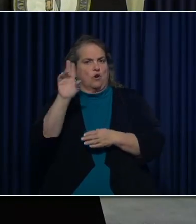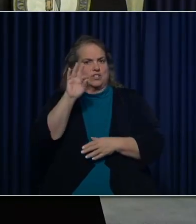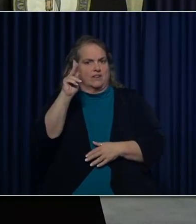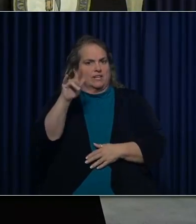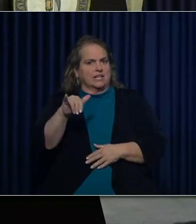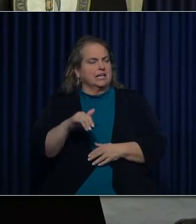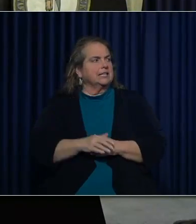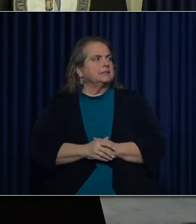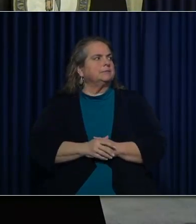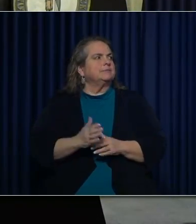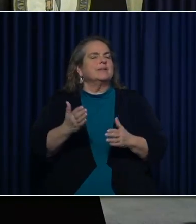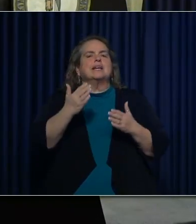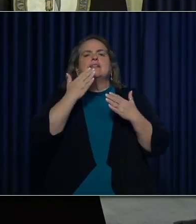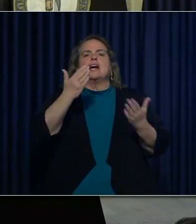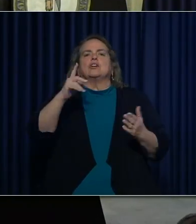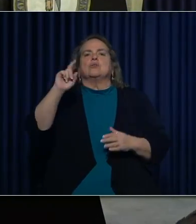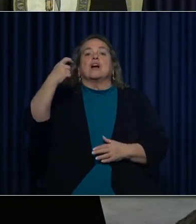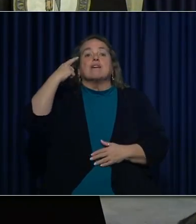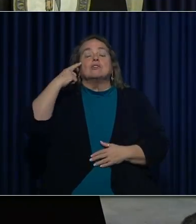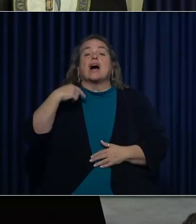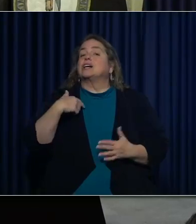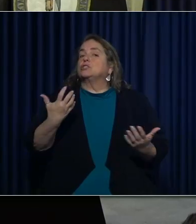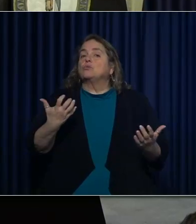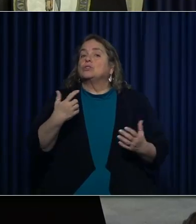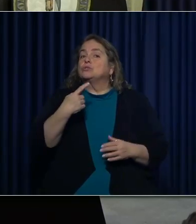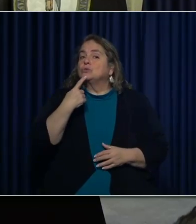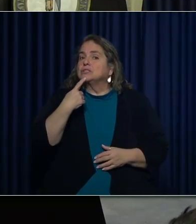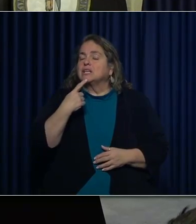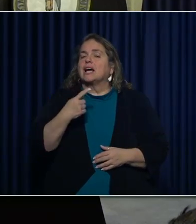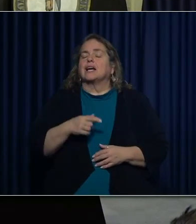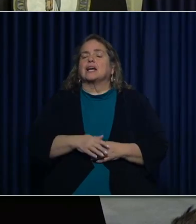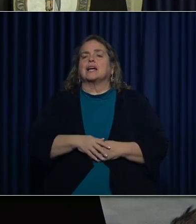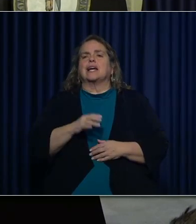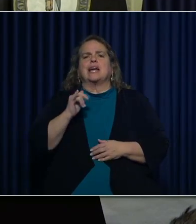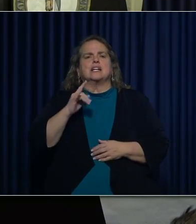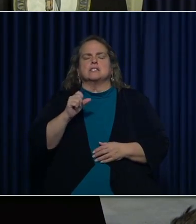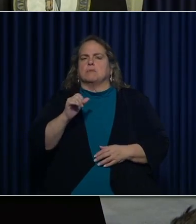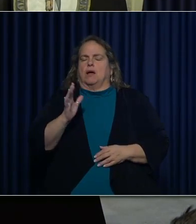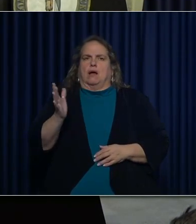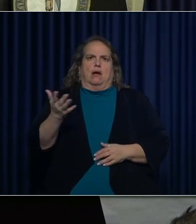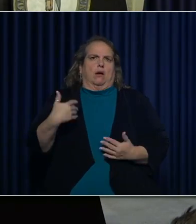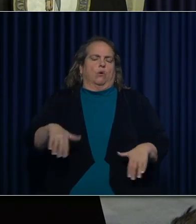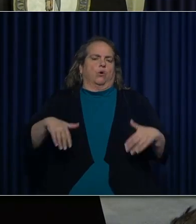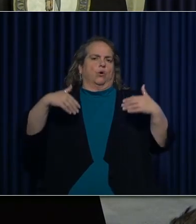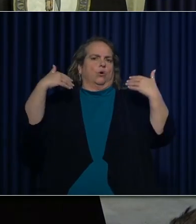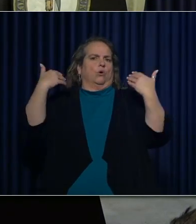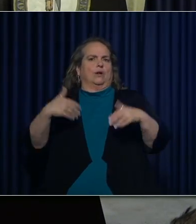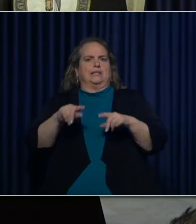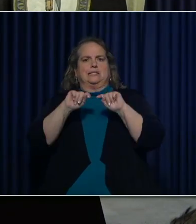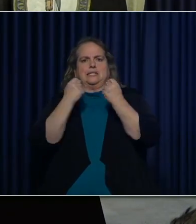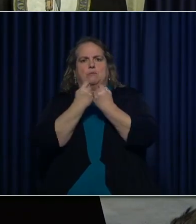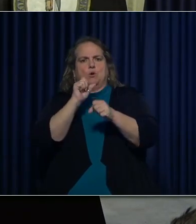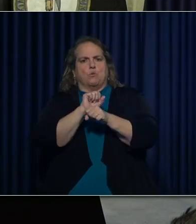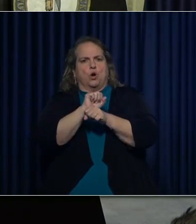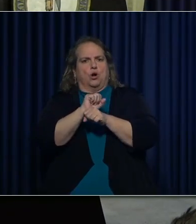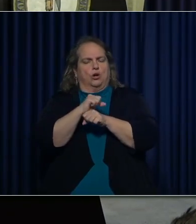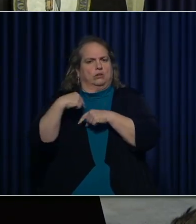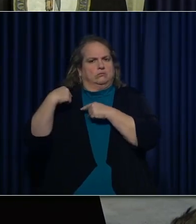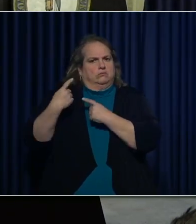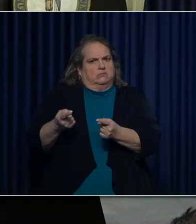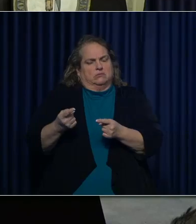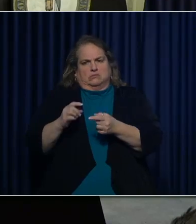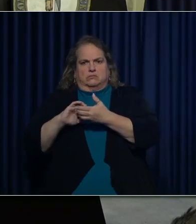you, Governor. I just want to say that it's been phenomenal teamwork on an ongoing basis as we look